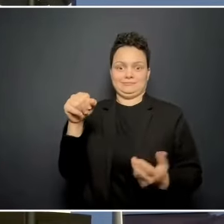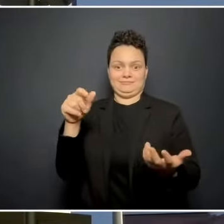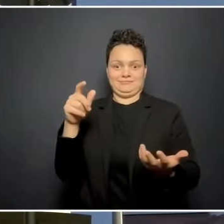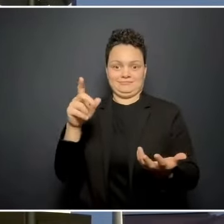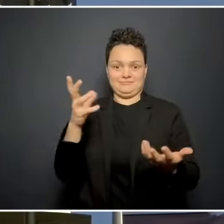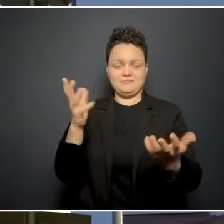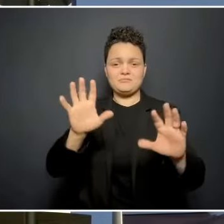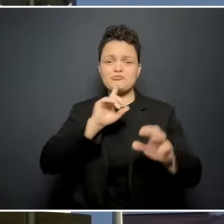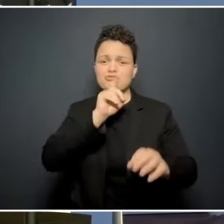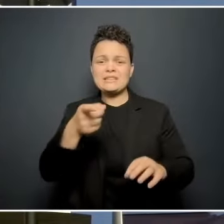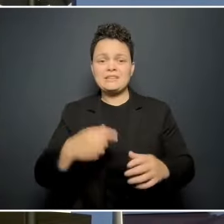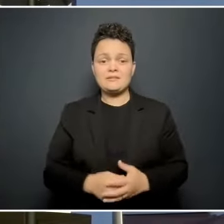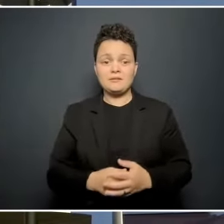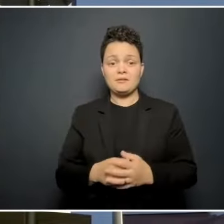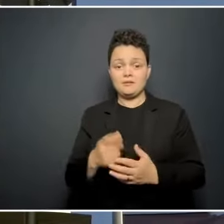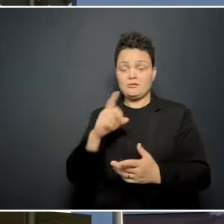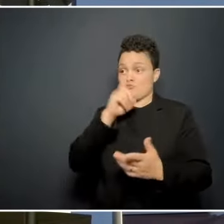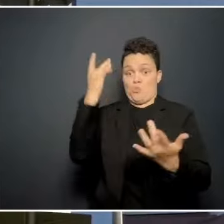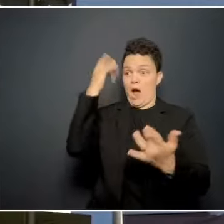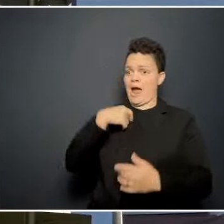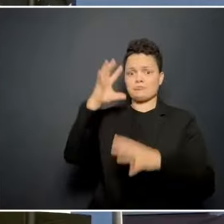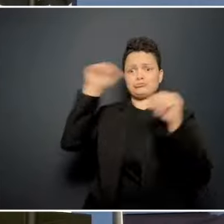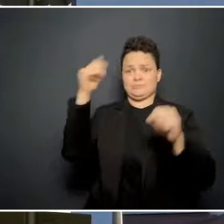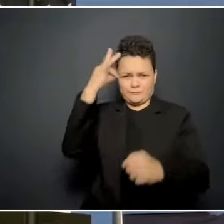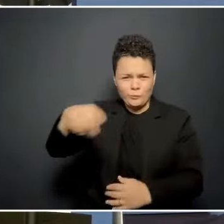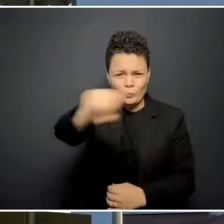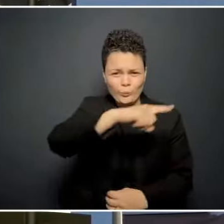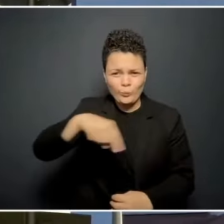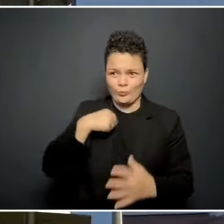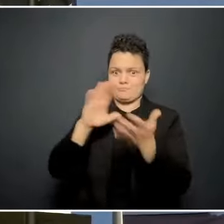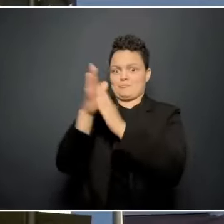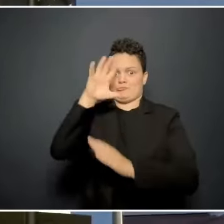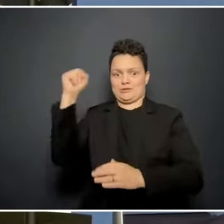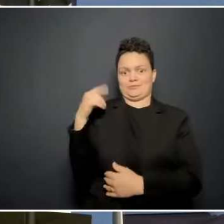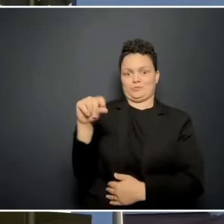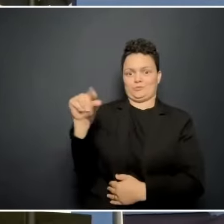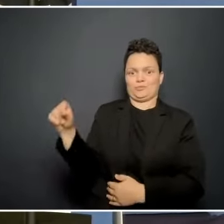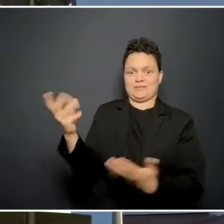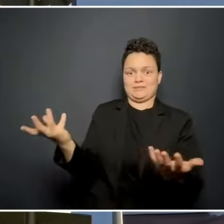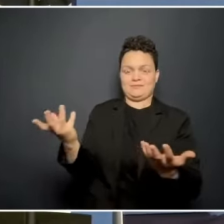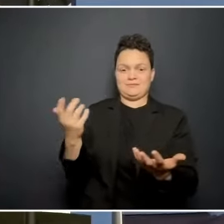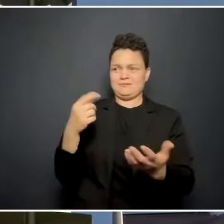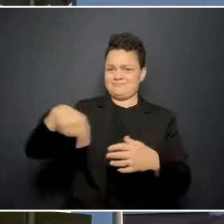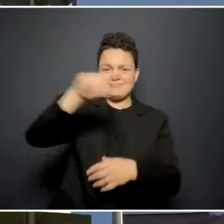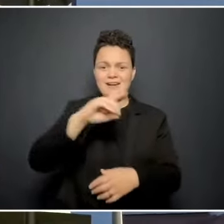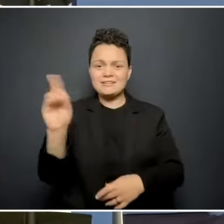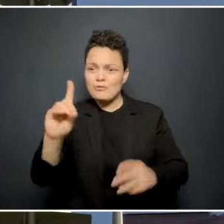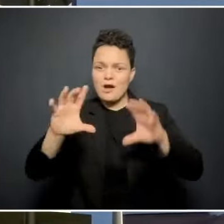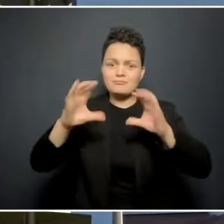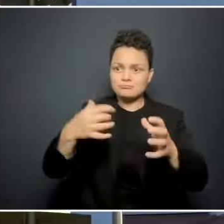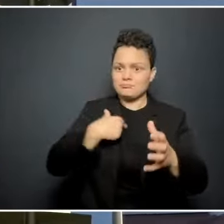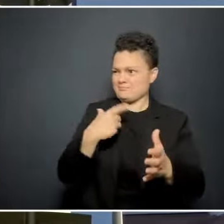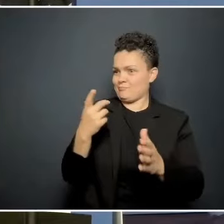2020, you came through for me. I'm the nominee of the Democratic Party. I'm the nominee of this party because millions of